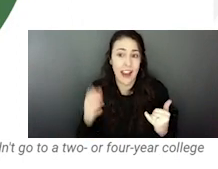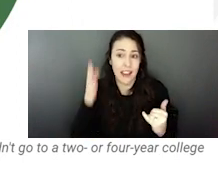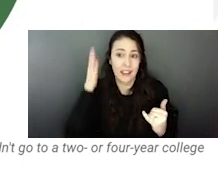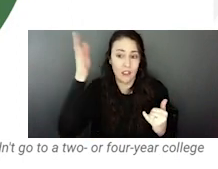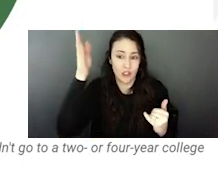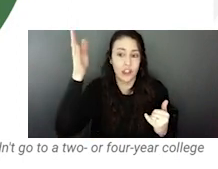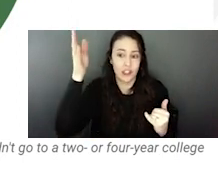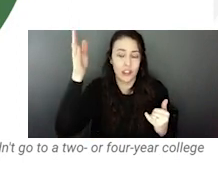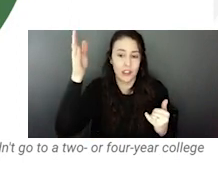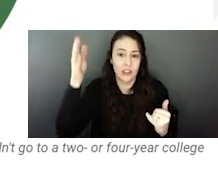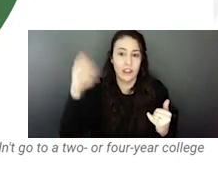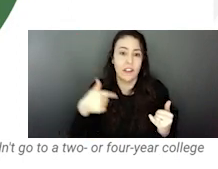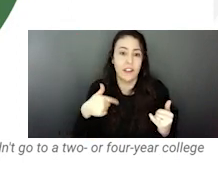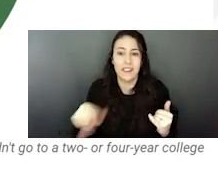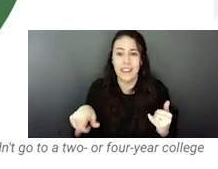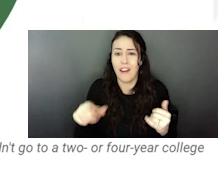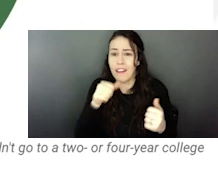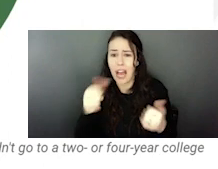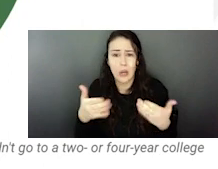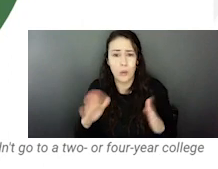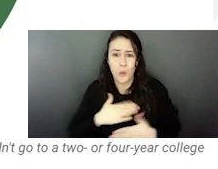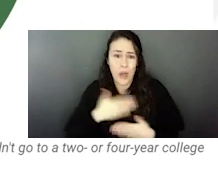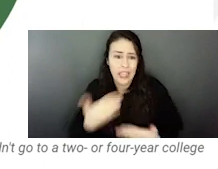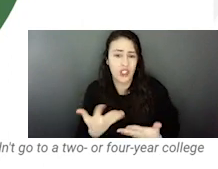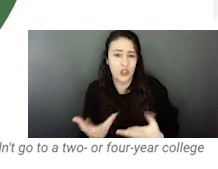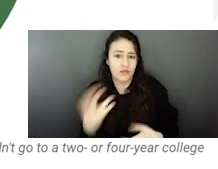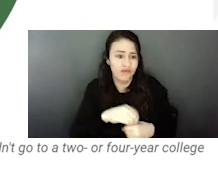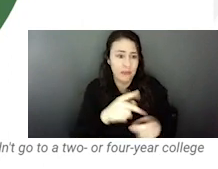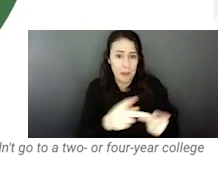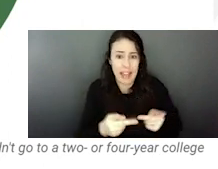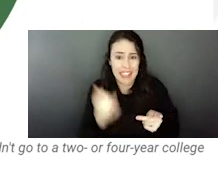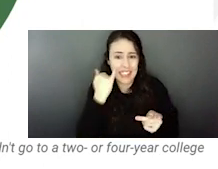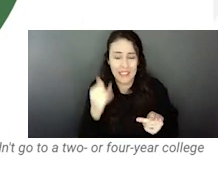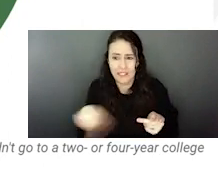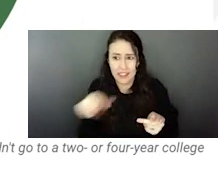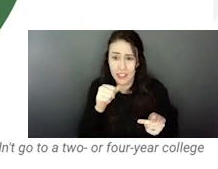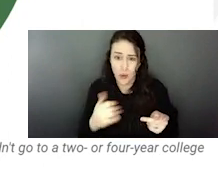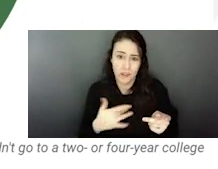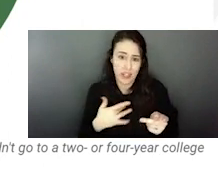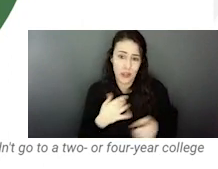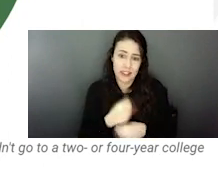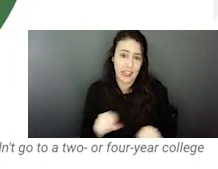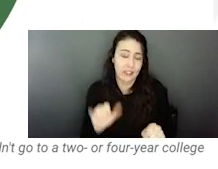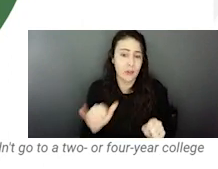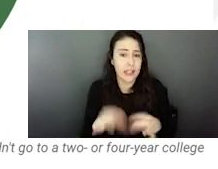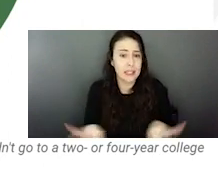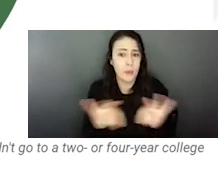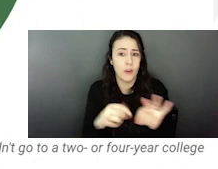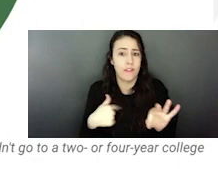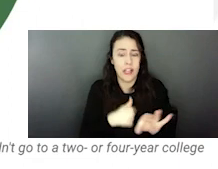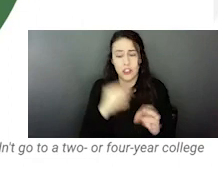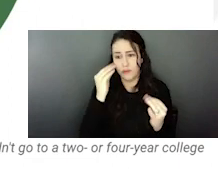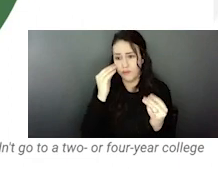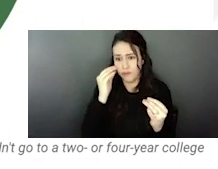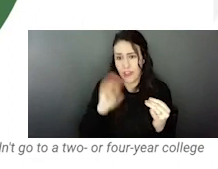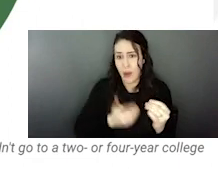to be in places where they don't feel safe. And that's important for us to know as we think about our environments and our culture on